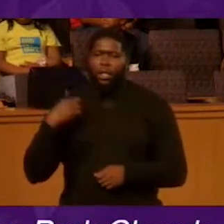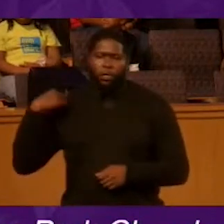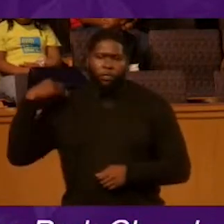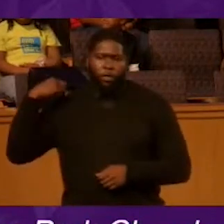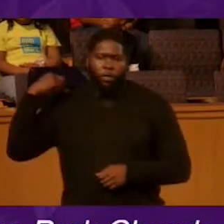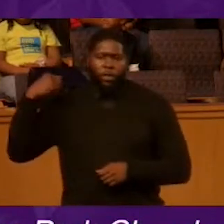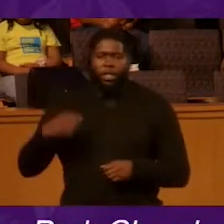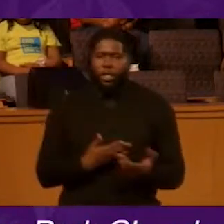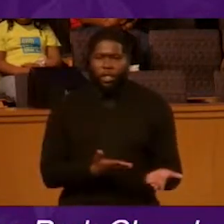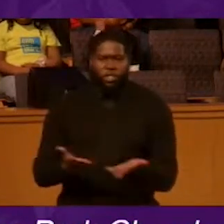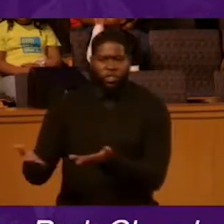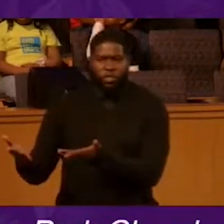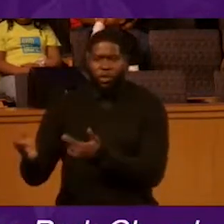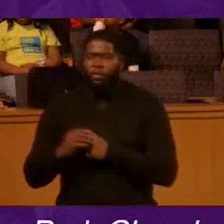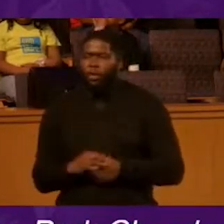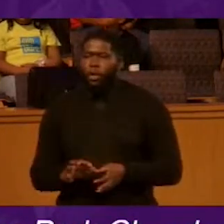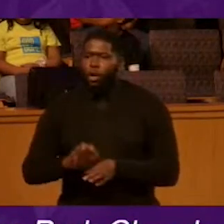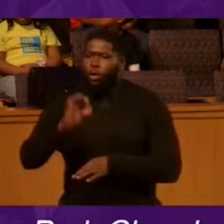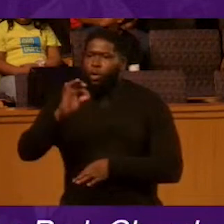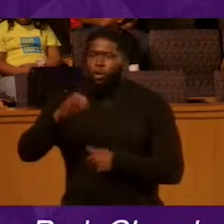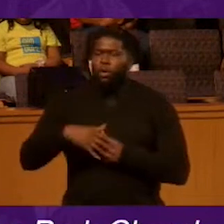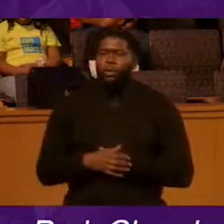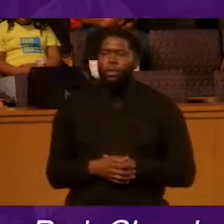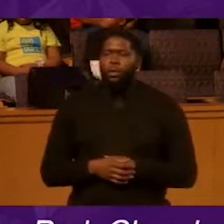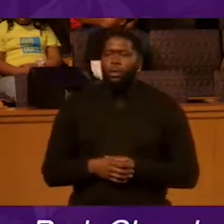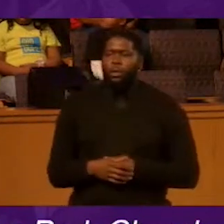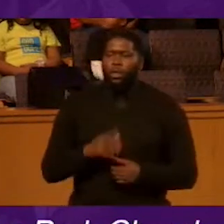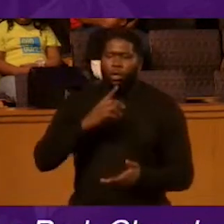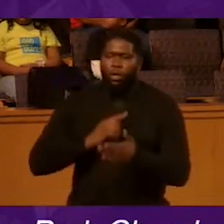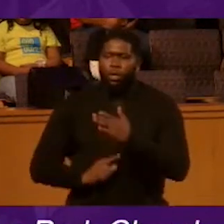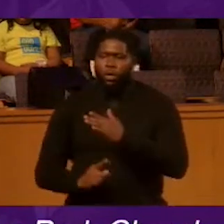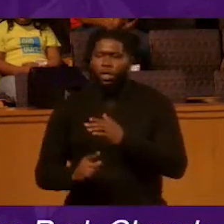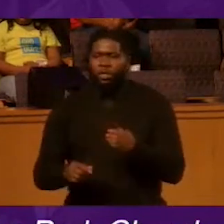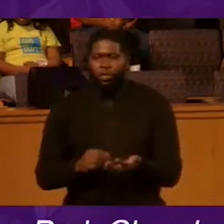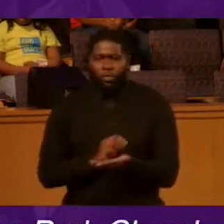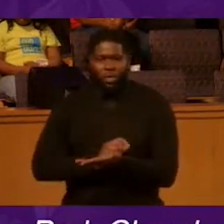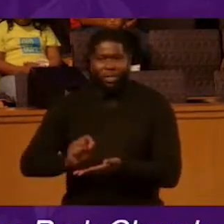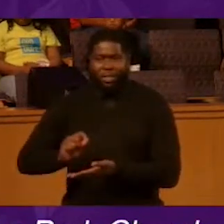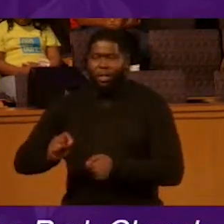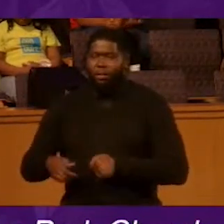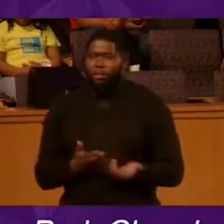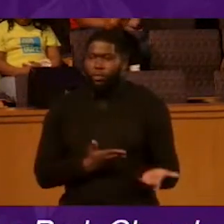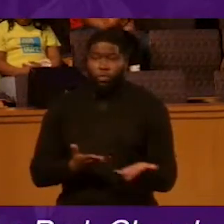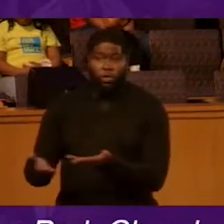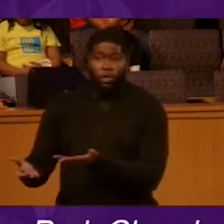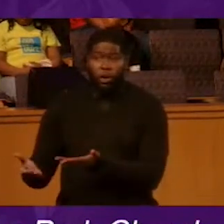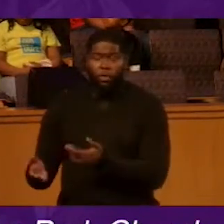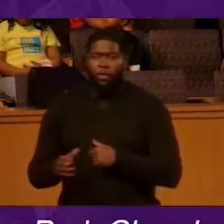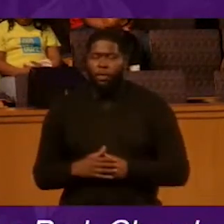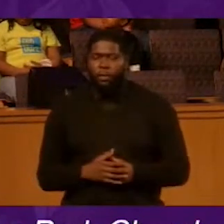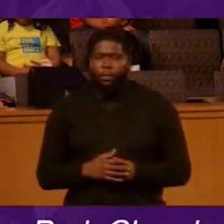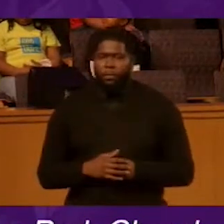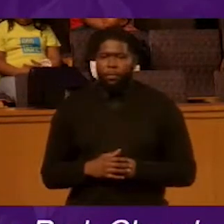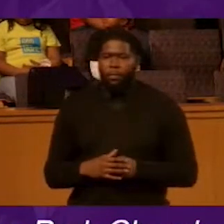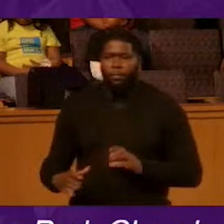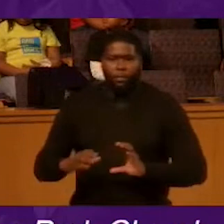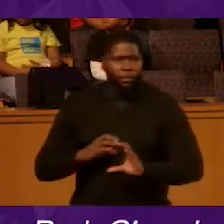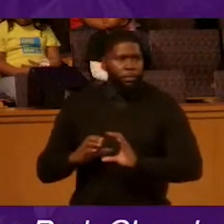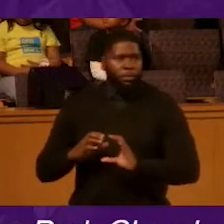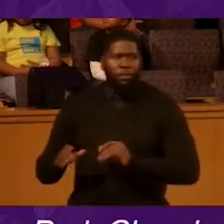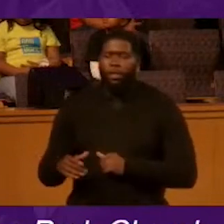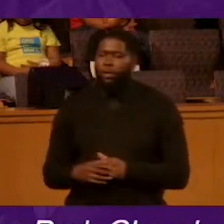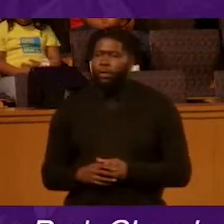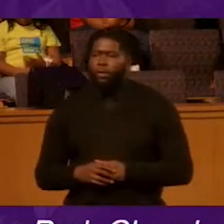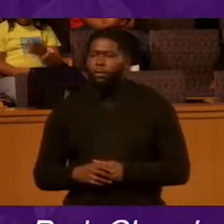on our chosen launch and reveal weekends. To sign up to serve, please contact Demita Privet